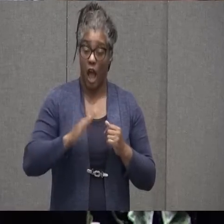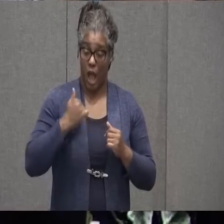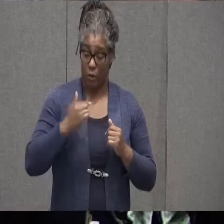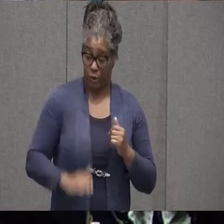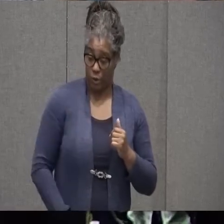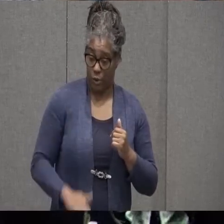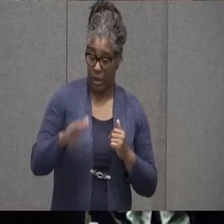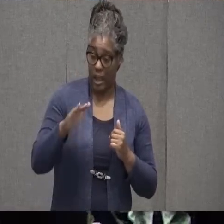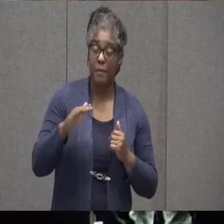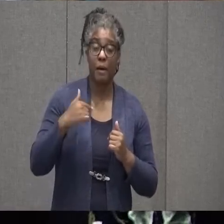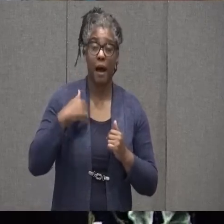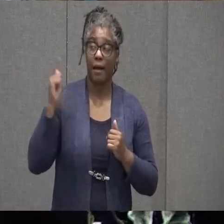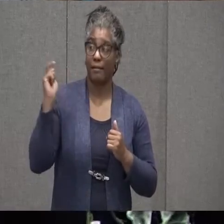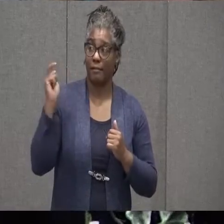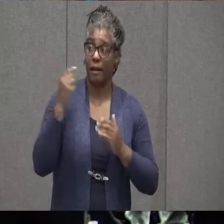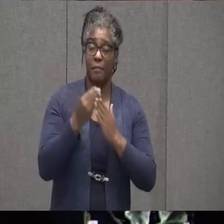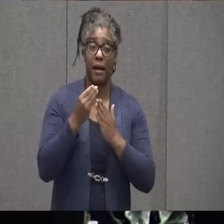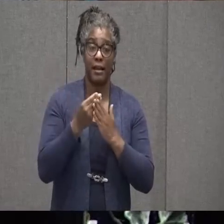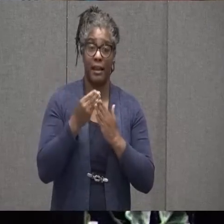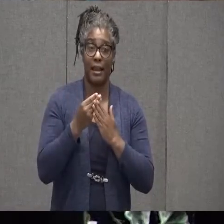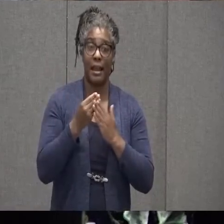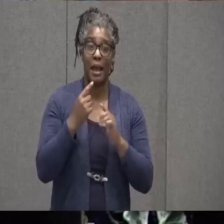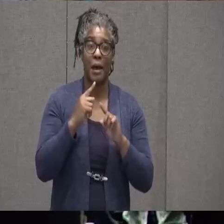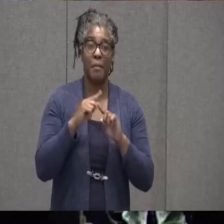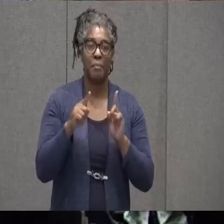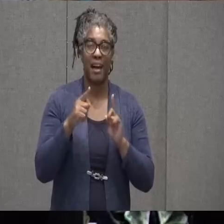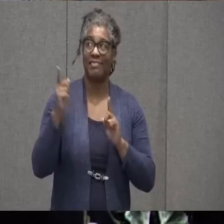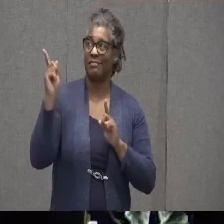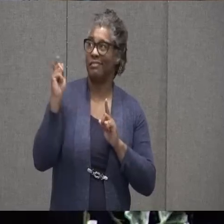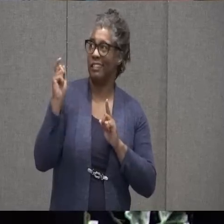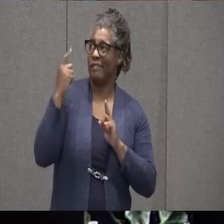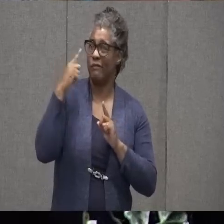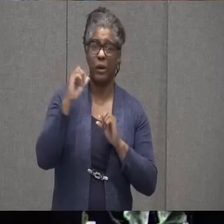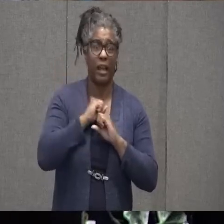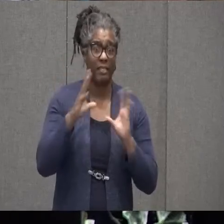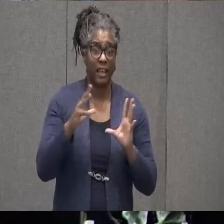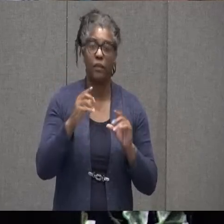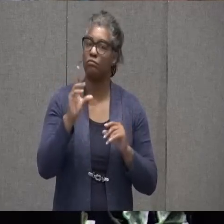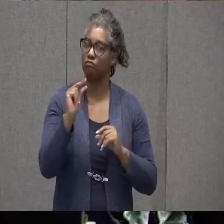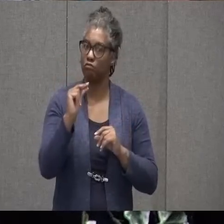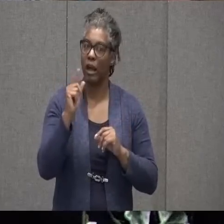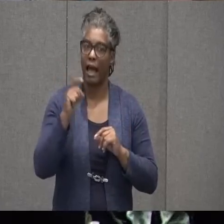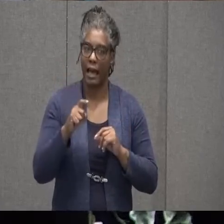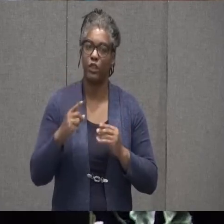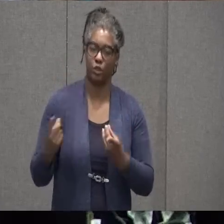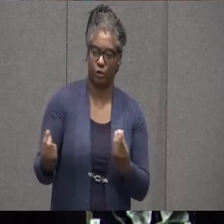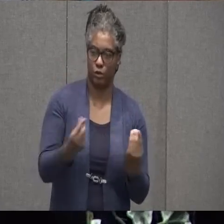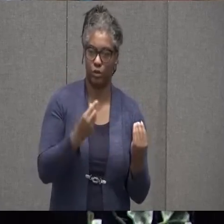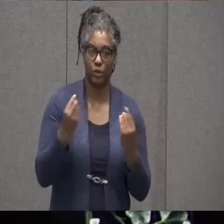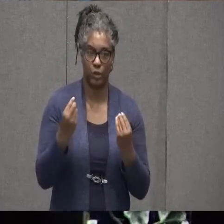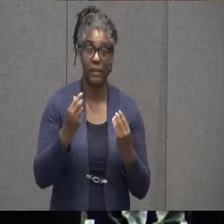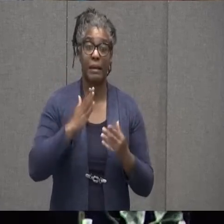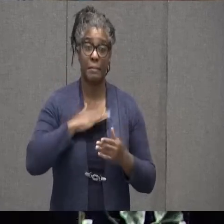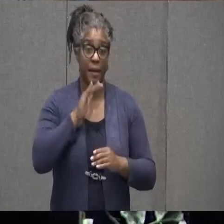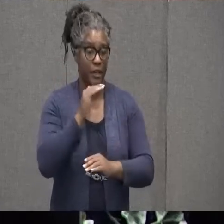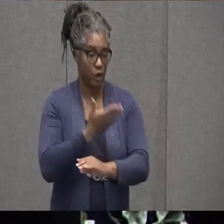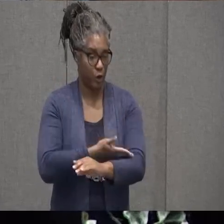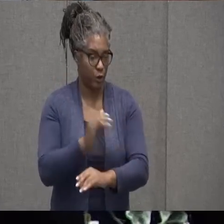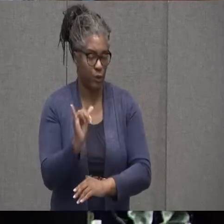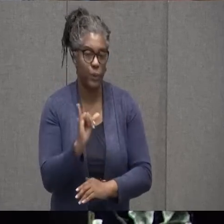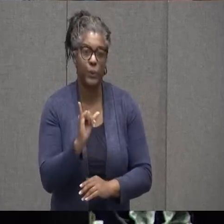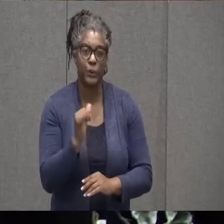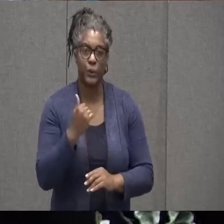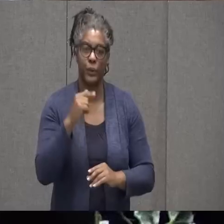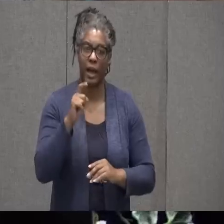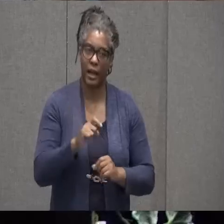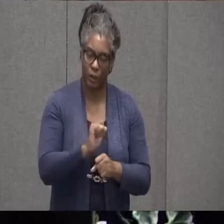for it. I had chores. And both my daughters, they got an allowance as well when they were growing up, but they had a list of chores